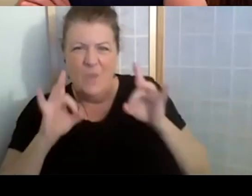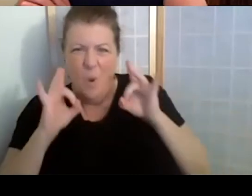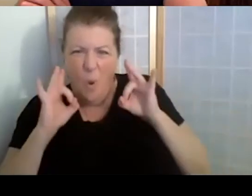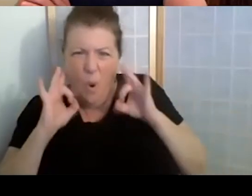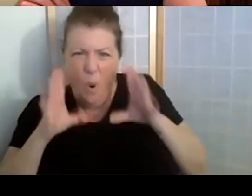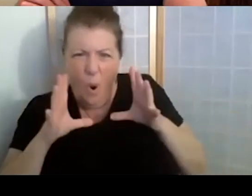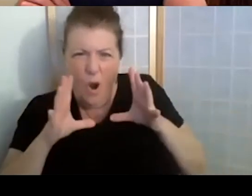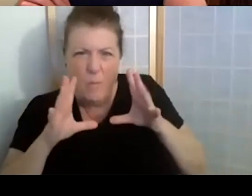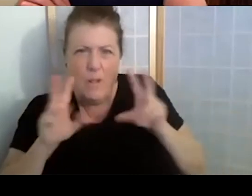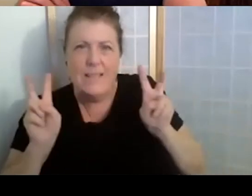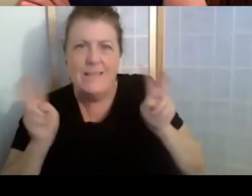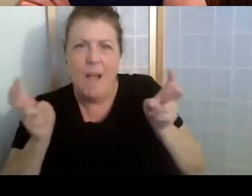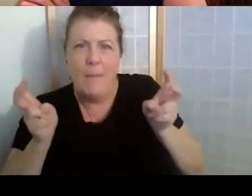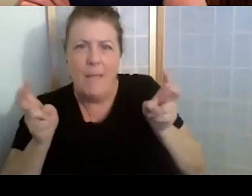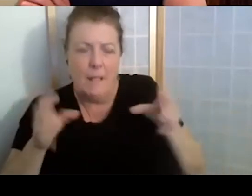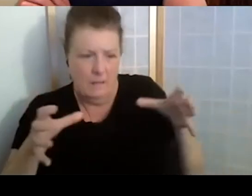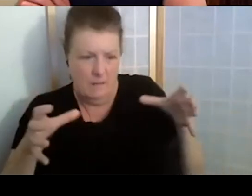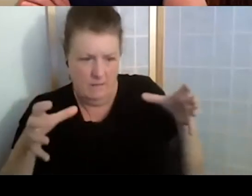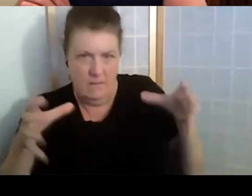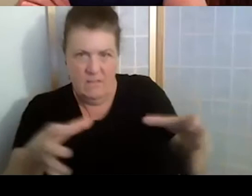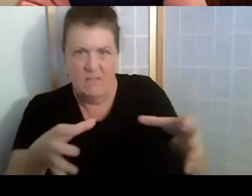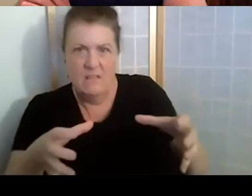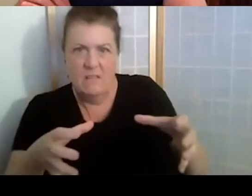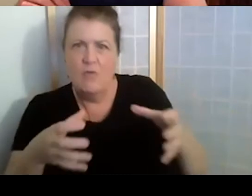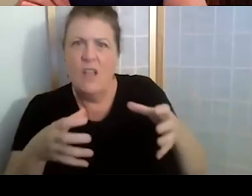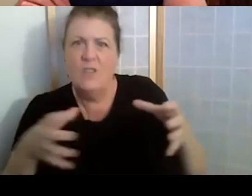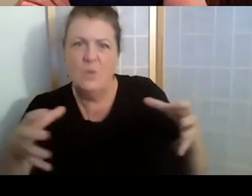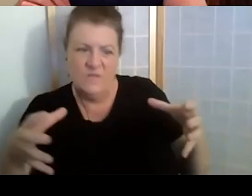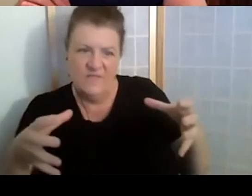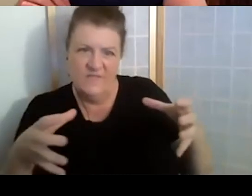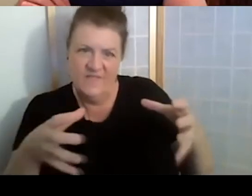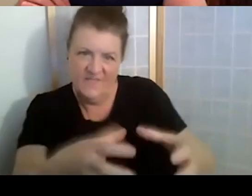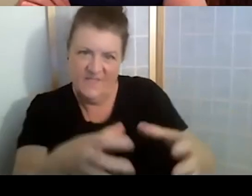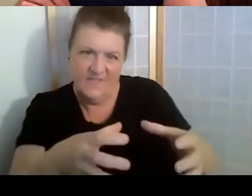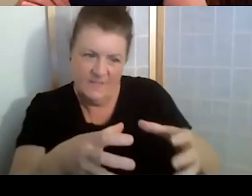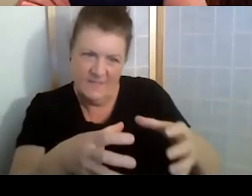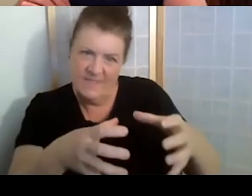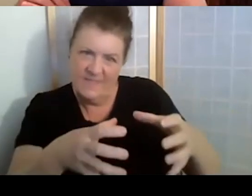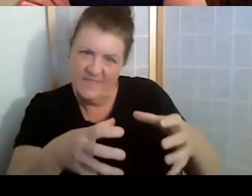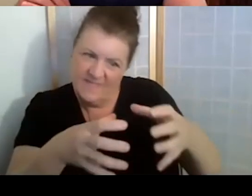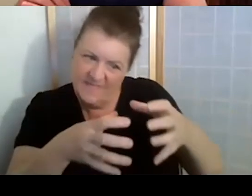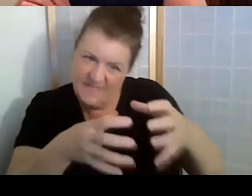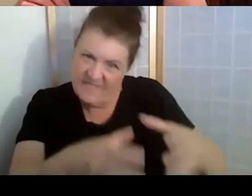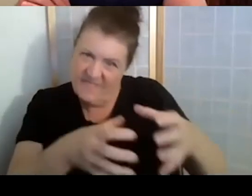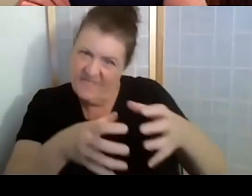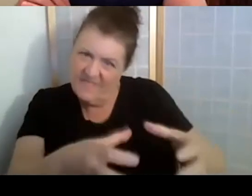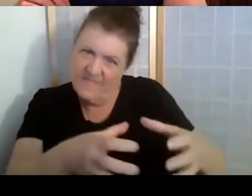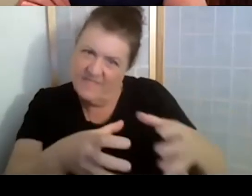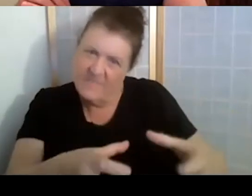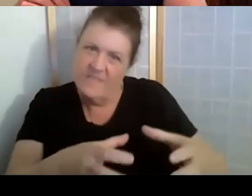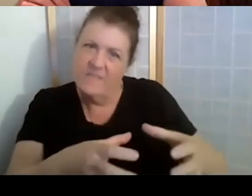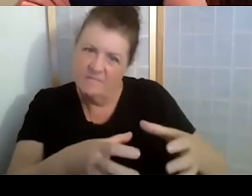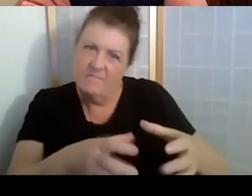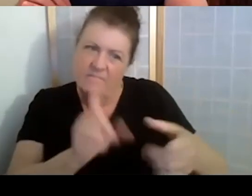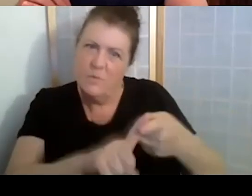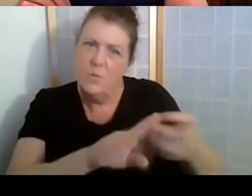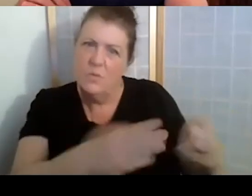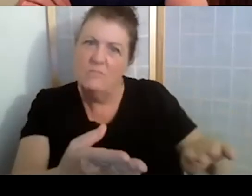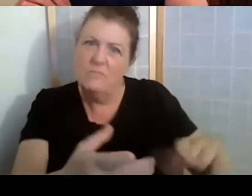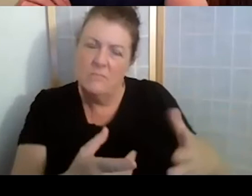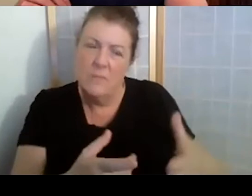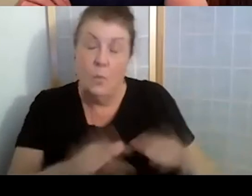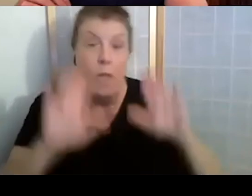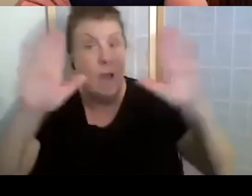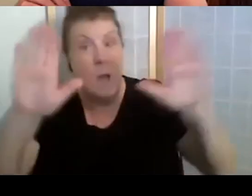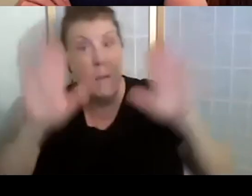to wrestle at least a little bit of it to the ground. And you know, we had an amazing team. You know, we had Michael